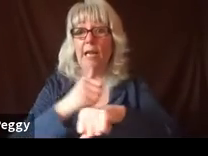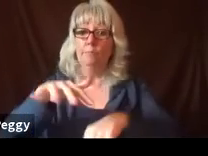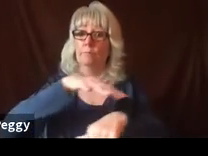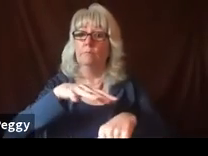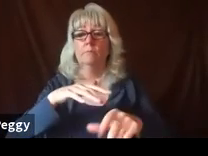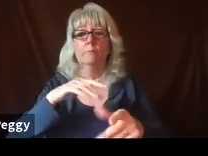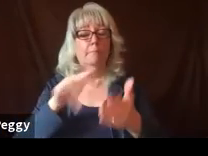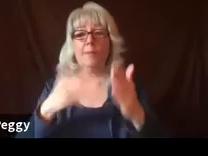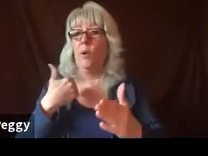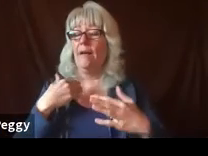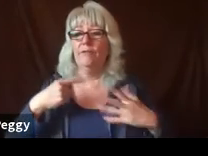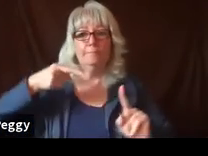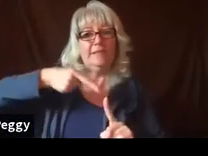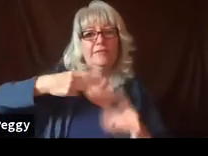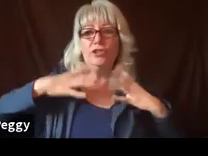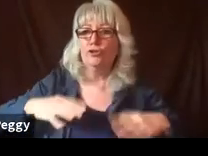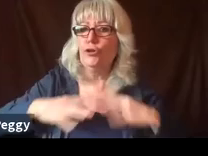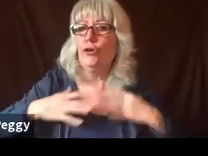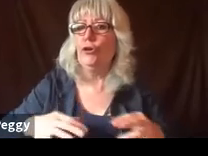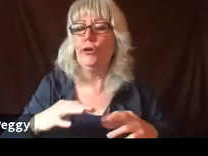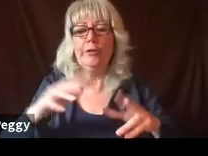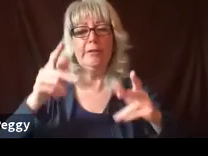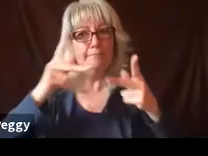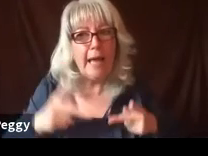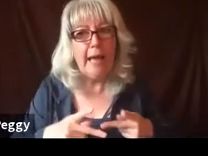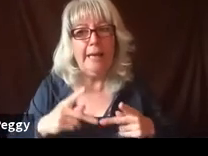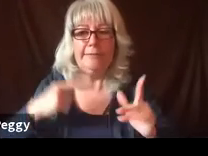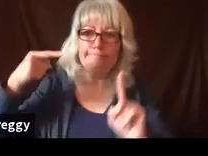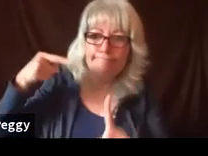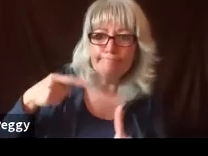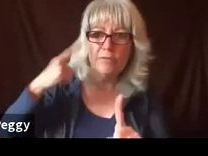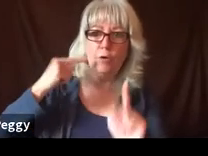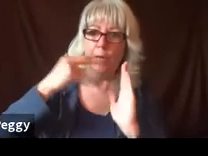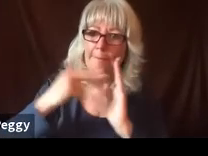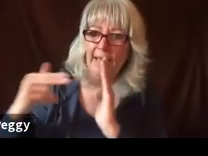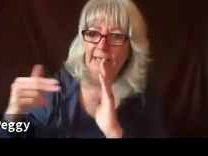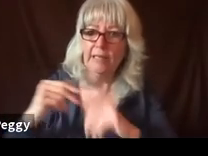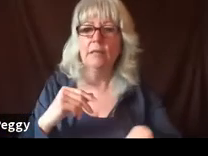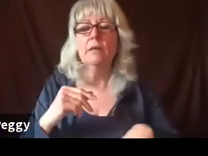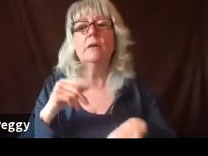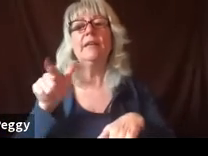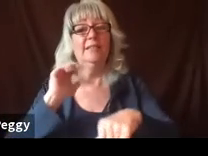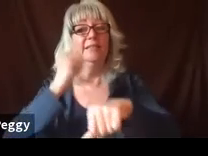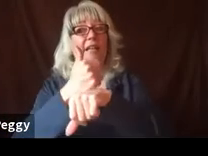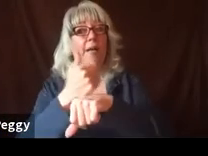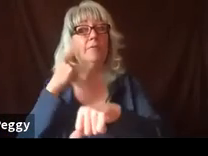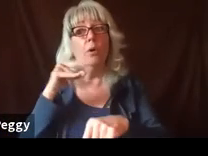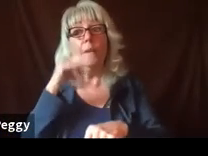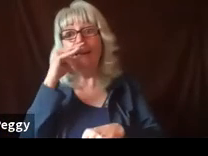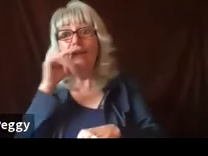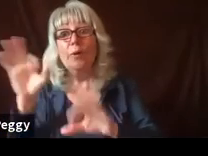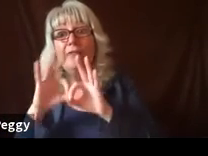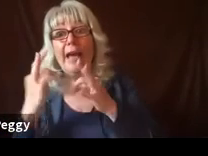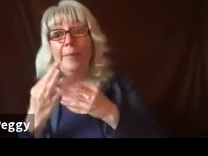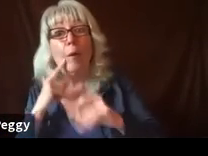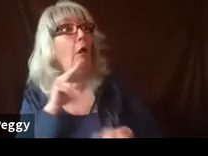a painting shirt, designate a painting space, set up a space where your little kids in your family aren't going to be able to